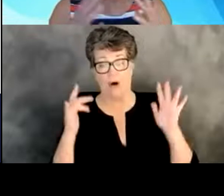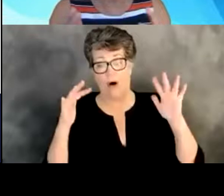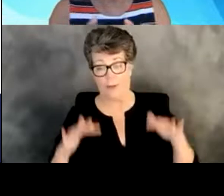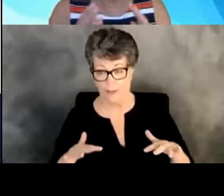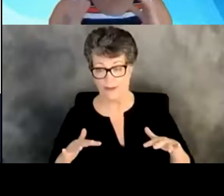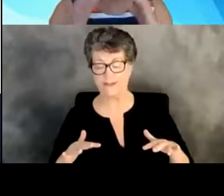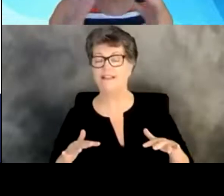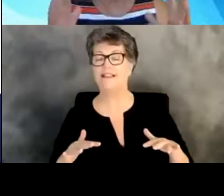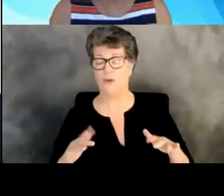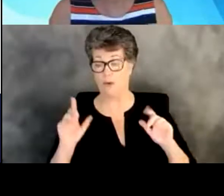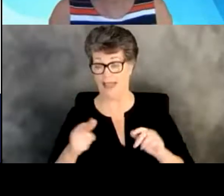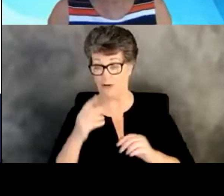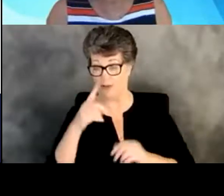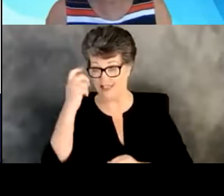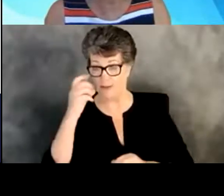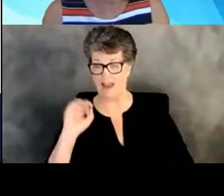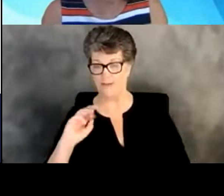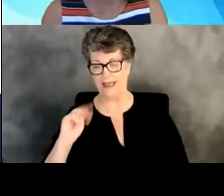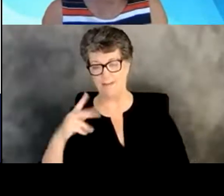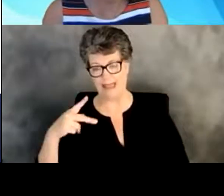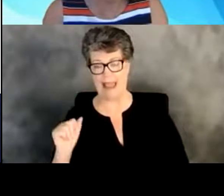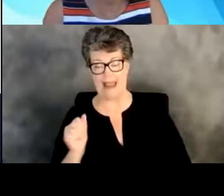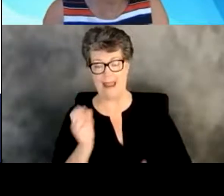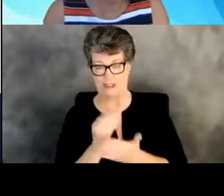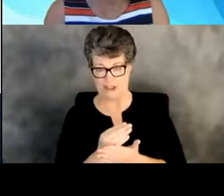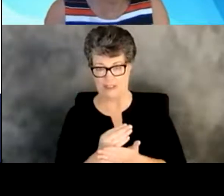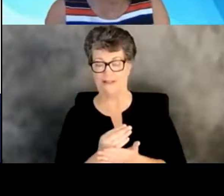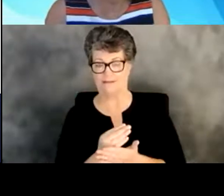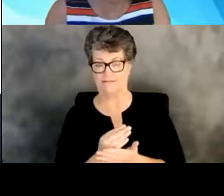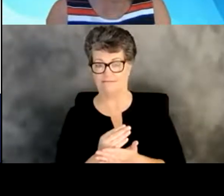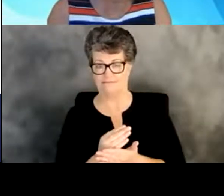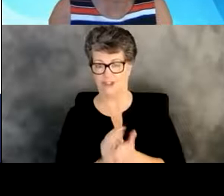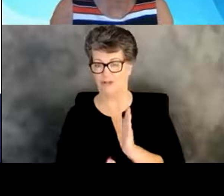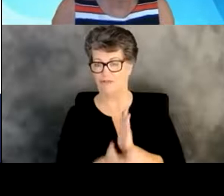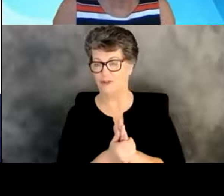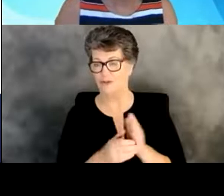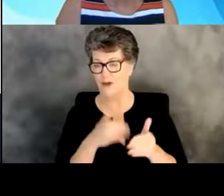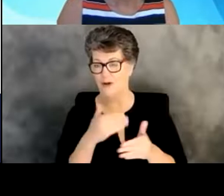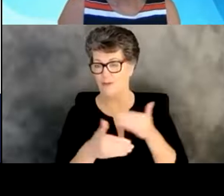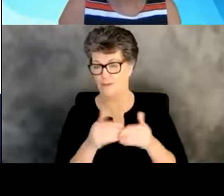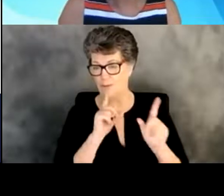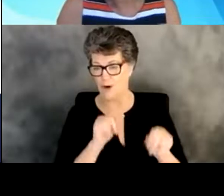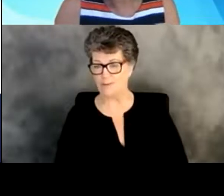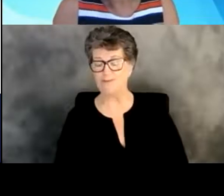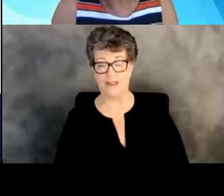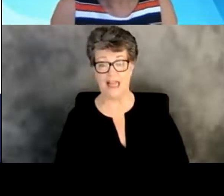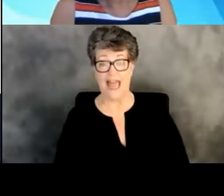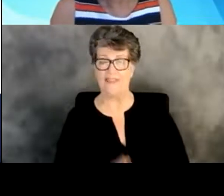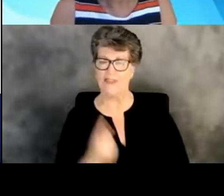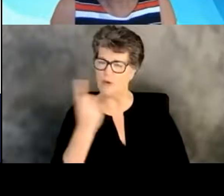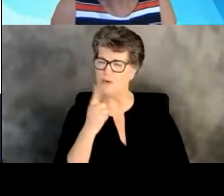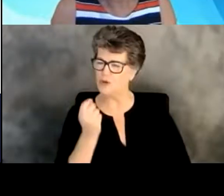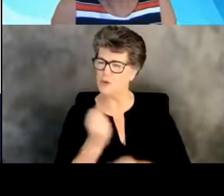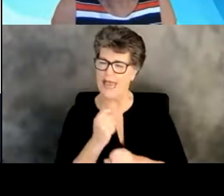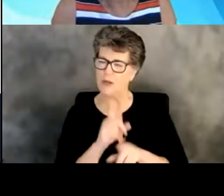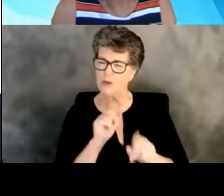will later this summer have a master plan budget document to as a companion to the progress report. And then we're thinking we'll do an annual